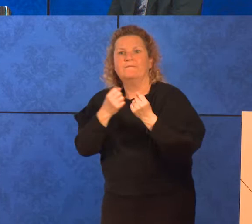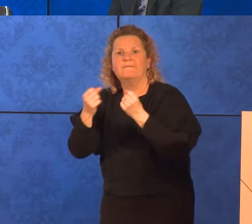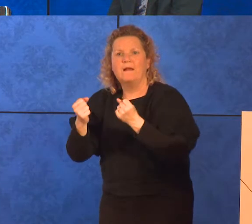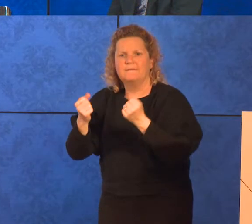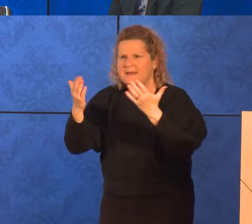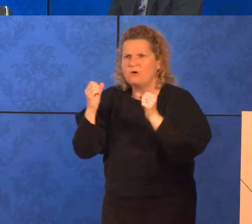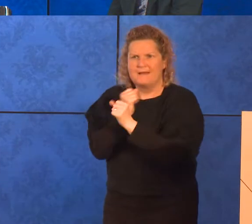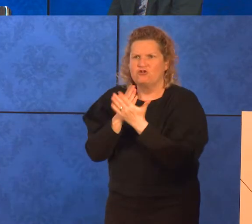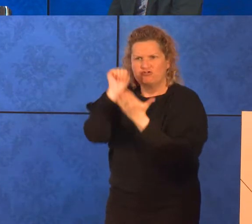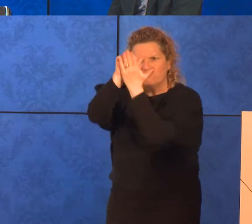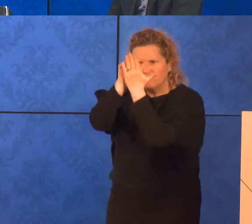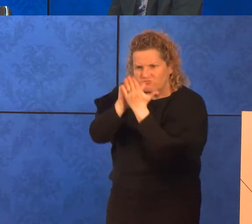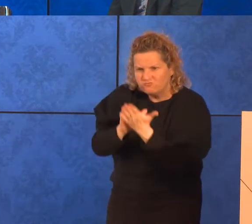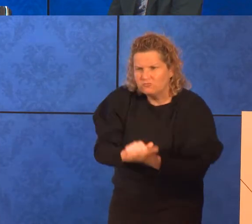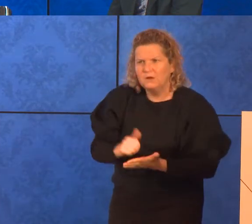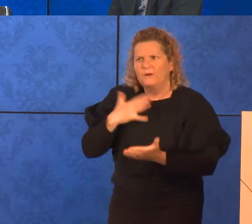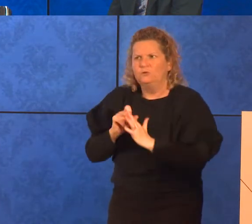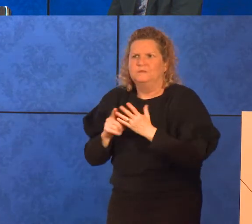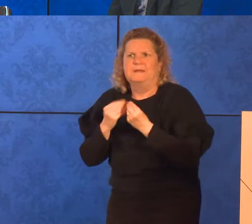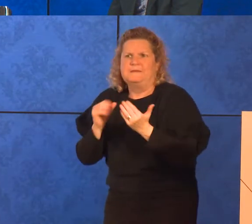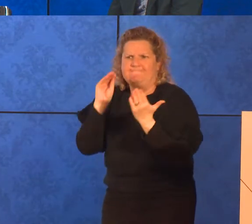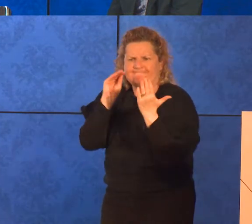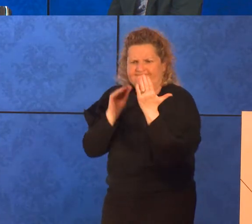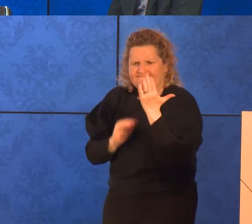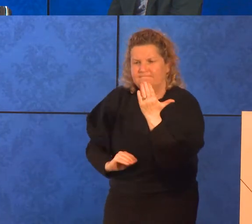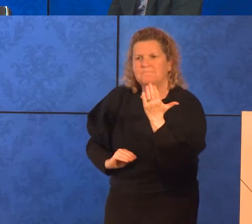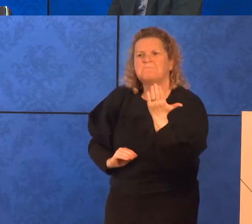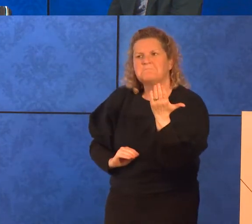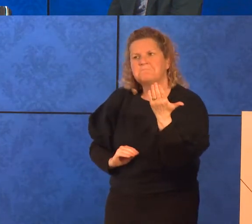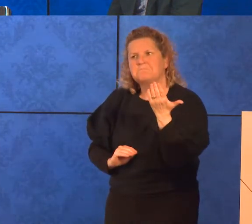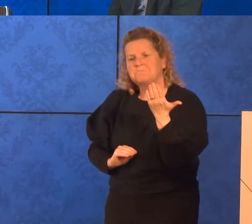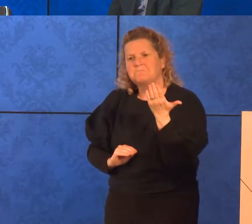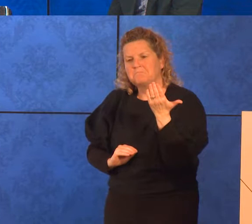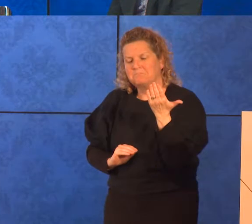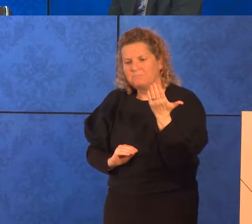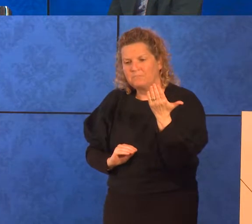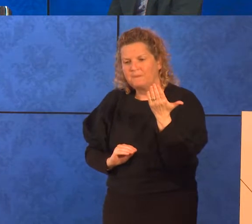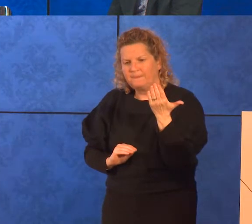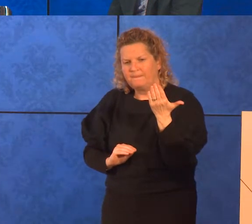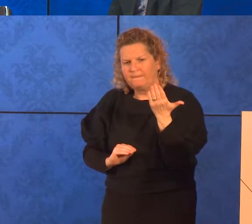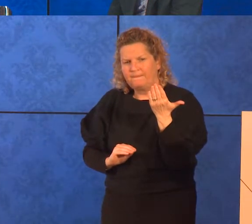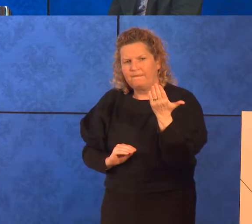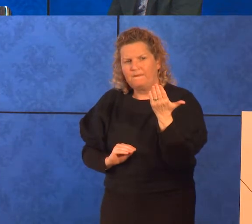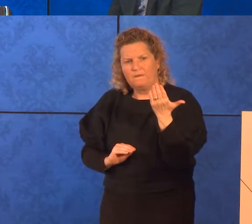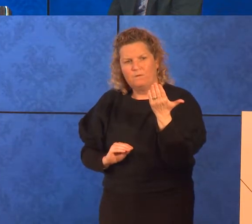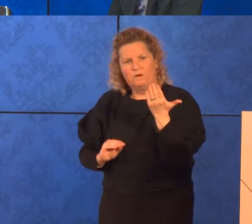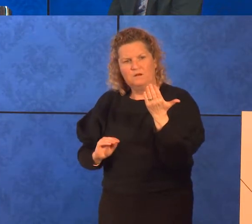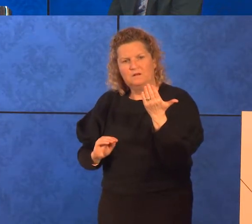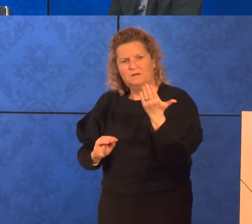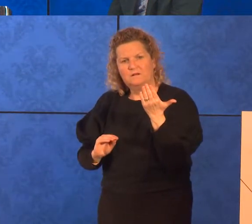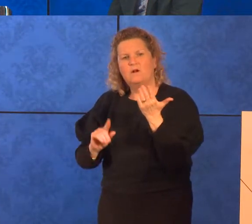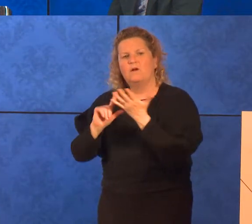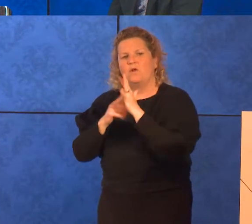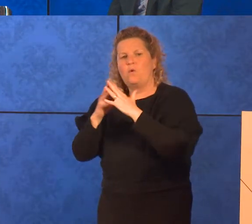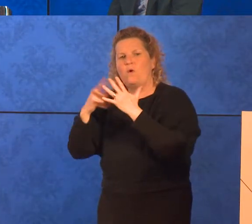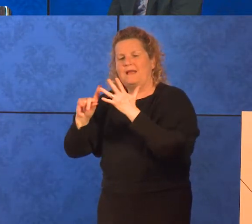get this right, we need to do something. Especially for, the way it was termed as the number one, law and order